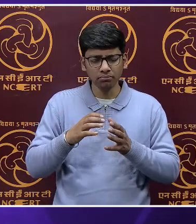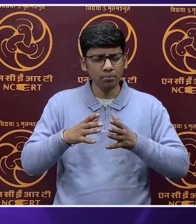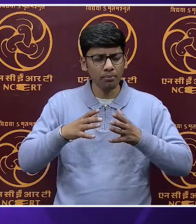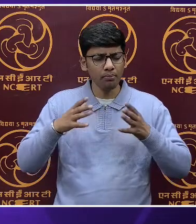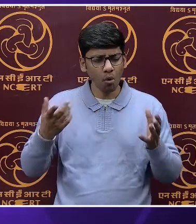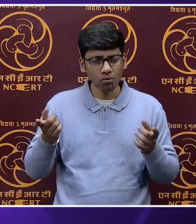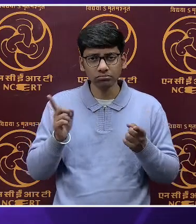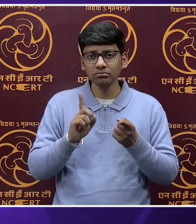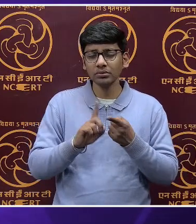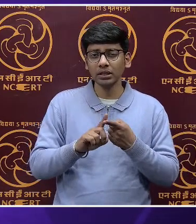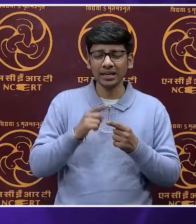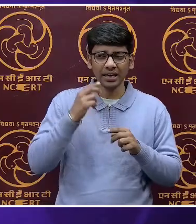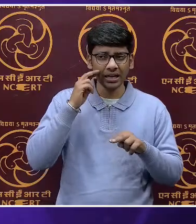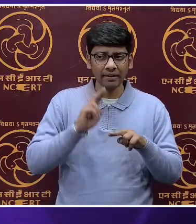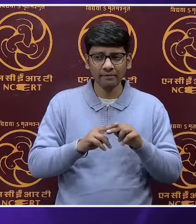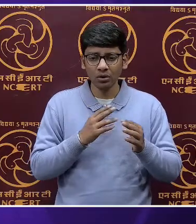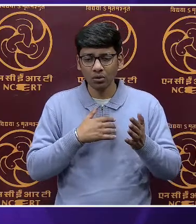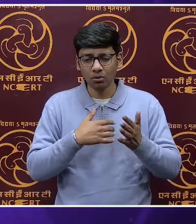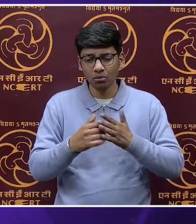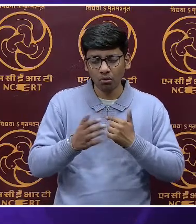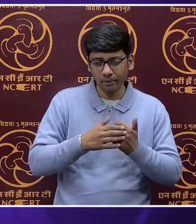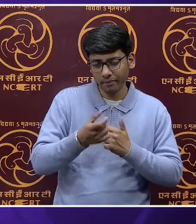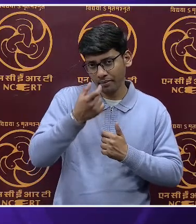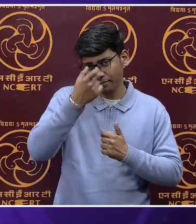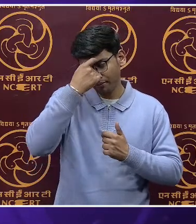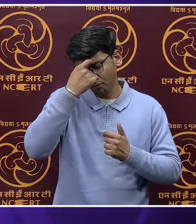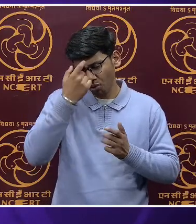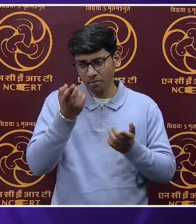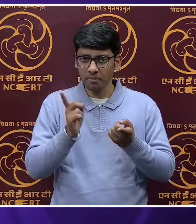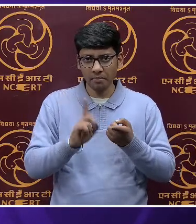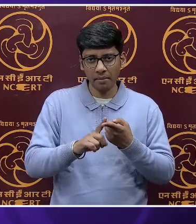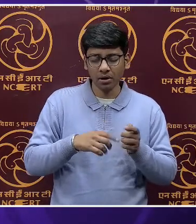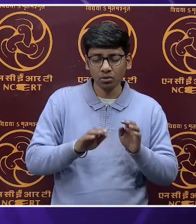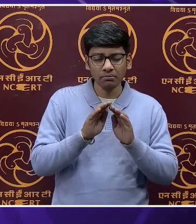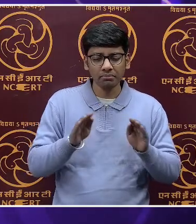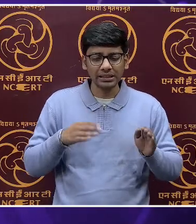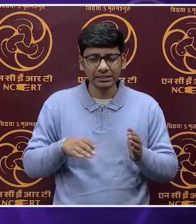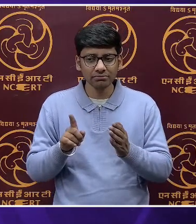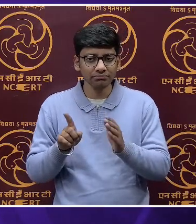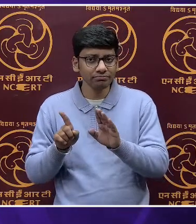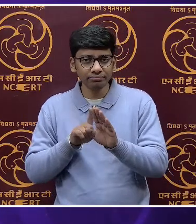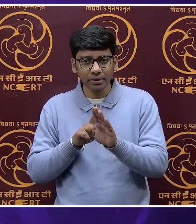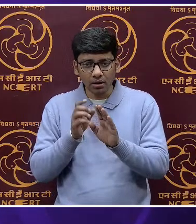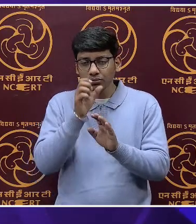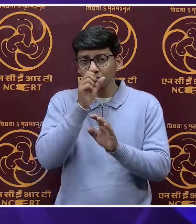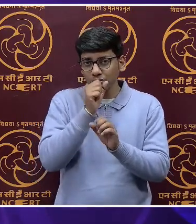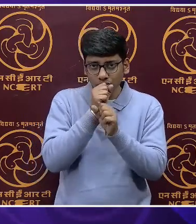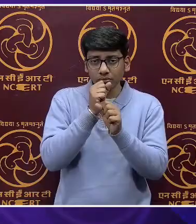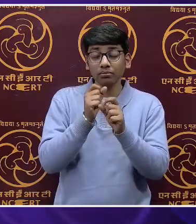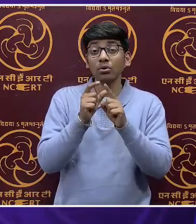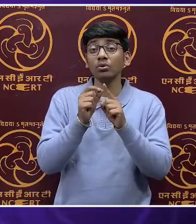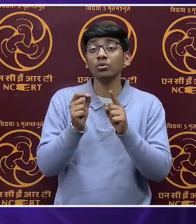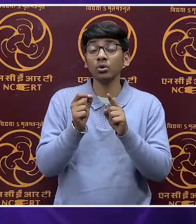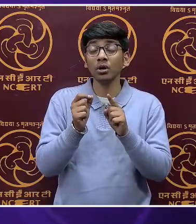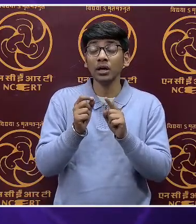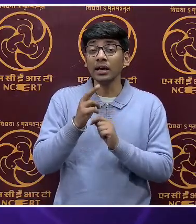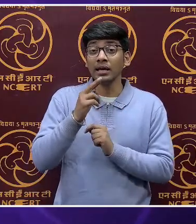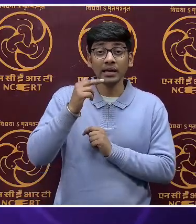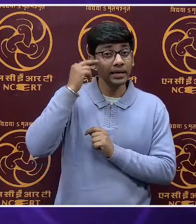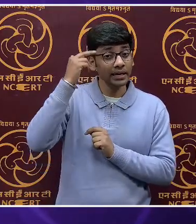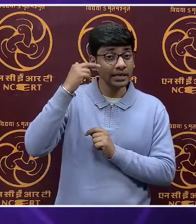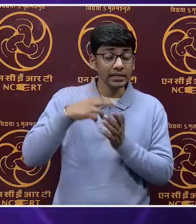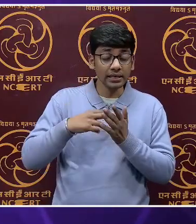times, if there is any issue with them, they try to hide it. Yeah, they'll go into isolation because they're unable to face the world. Yes. Yeah. So